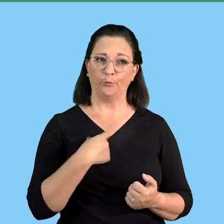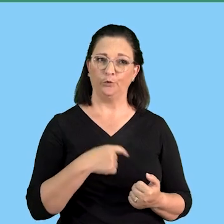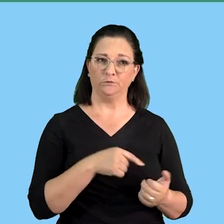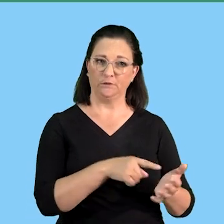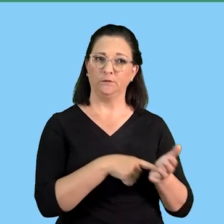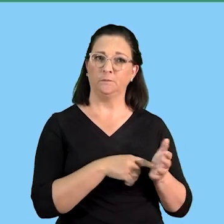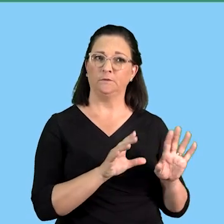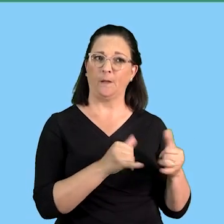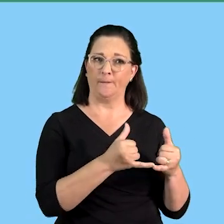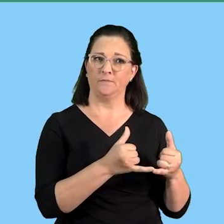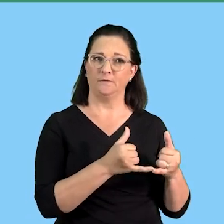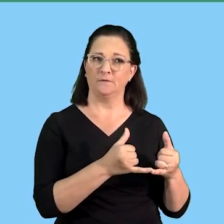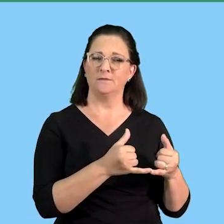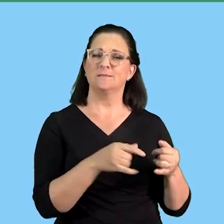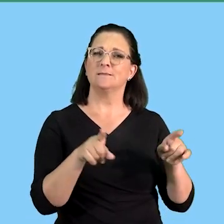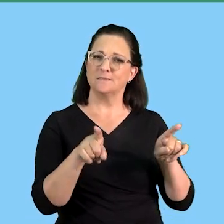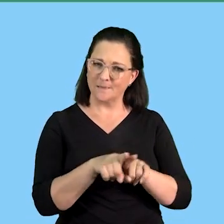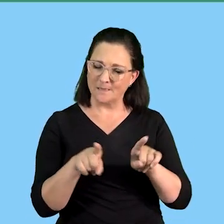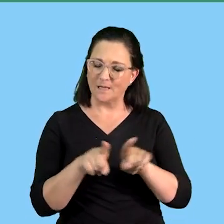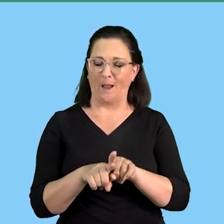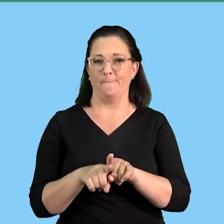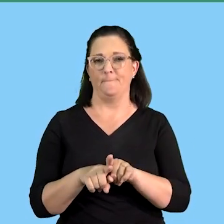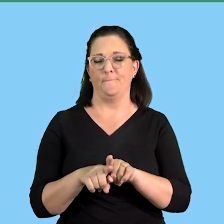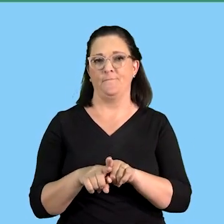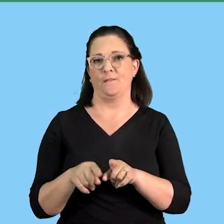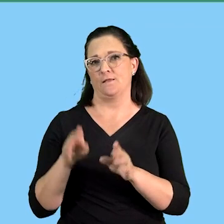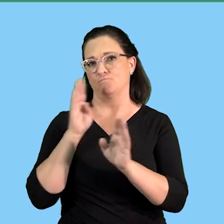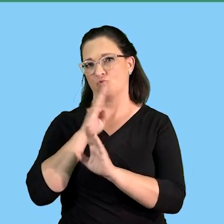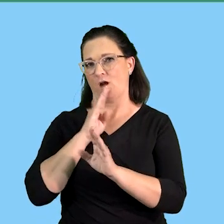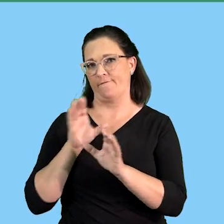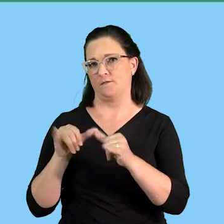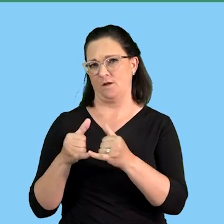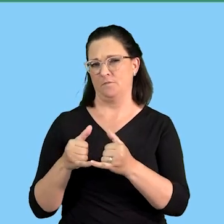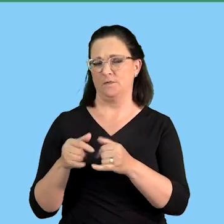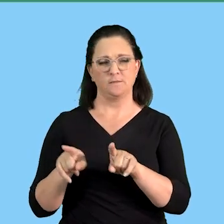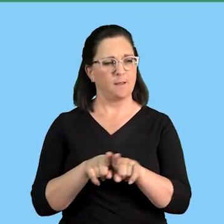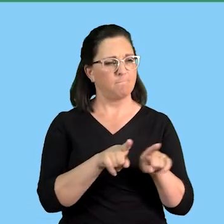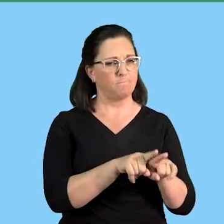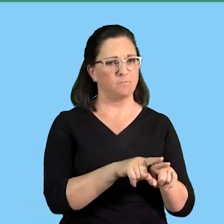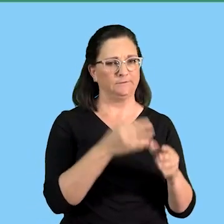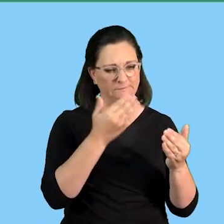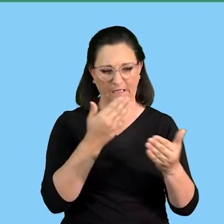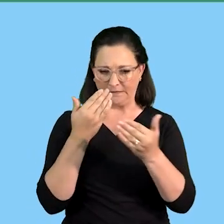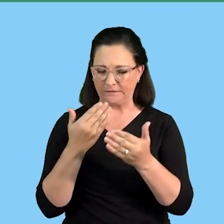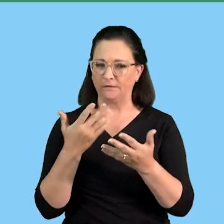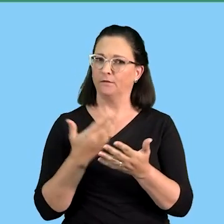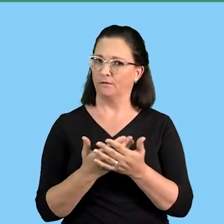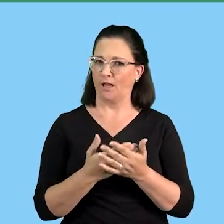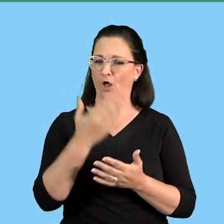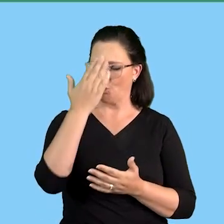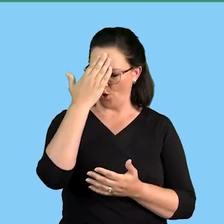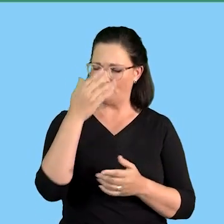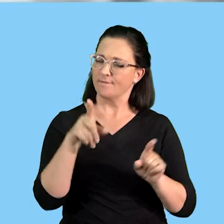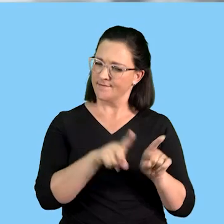same as the advantages of a private company. So keep that in mind when you study. So basically, when you are studying your private